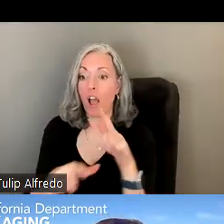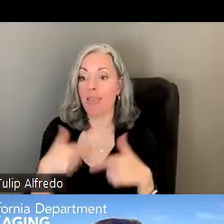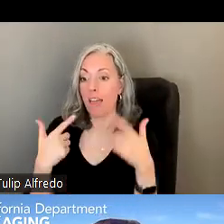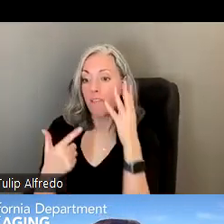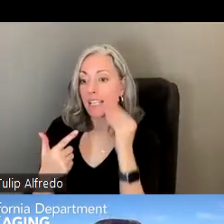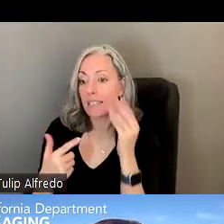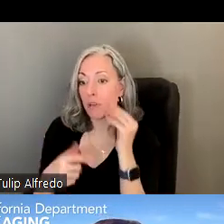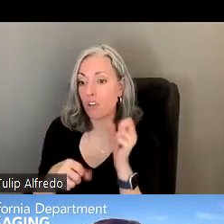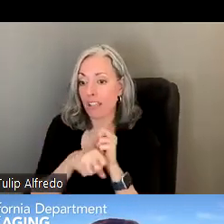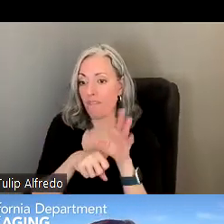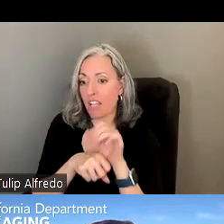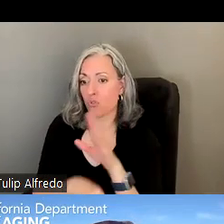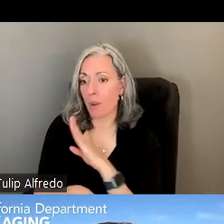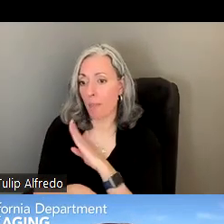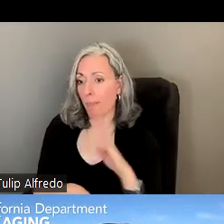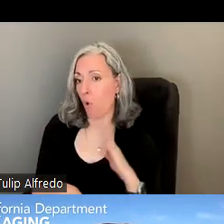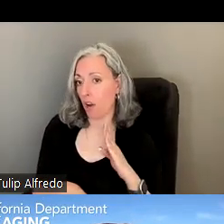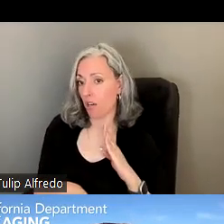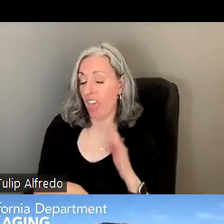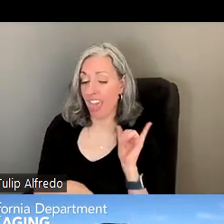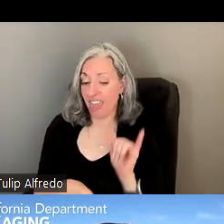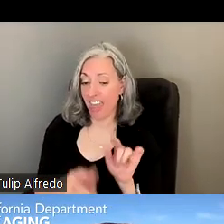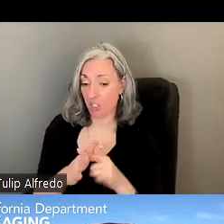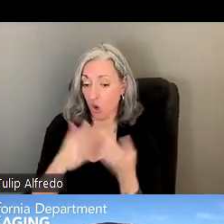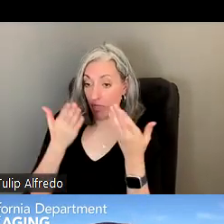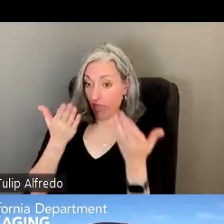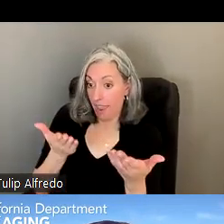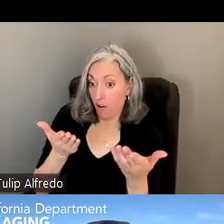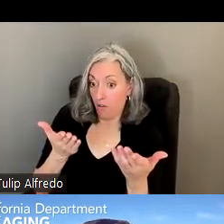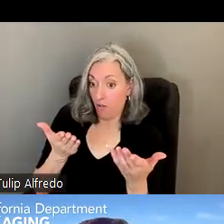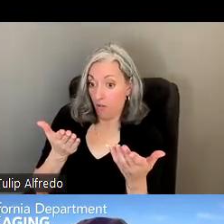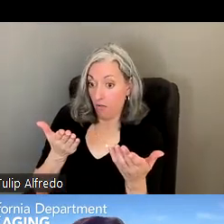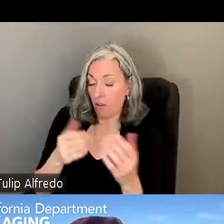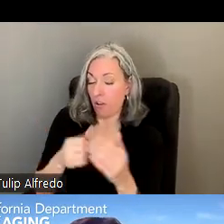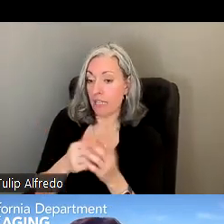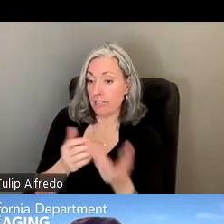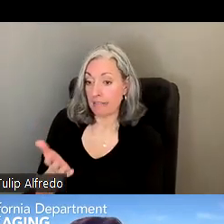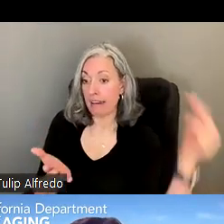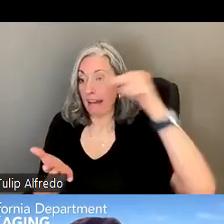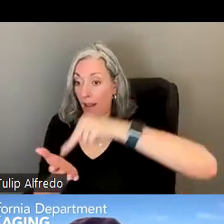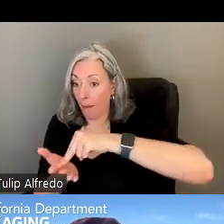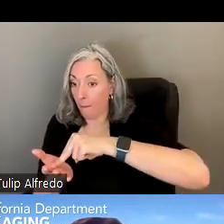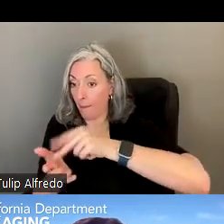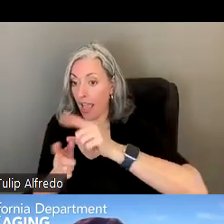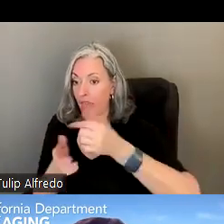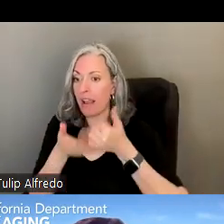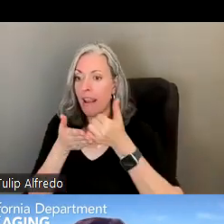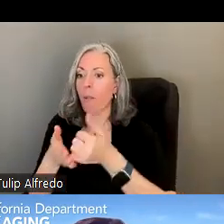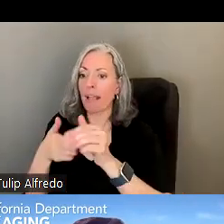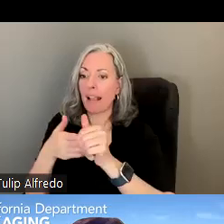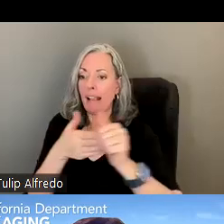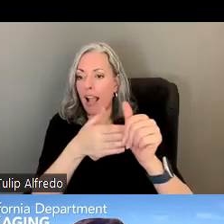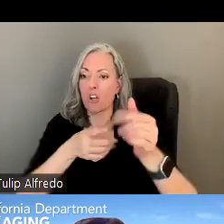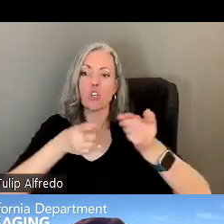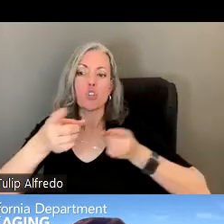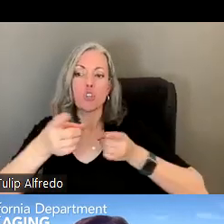So that really could be where the work happens, and standing it up and then helping guide the direction of